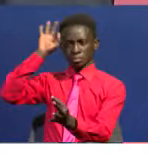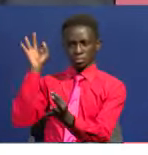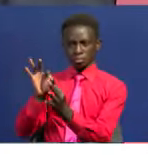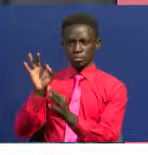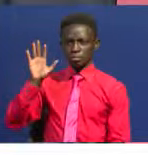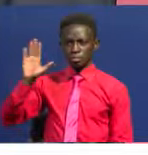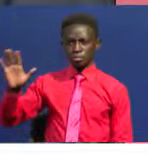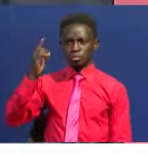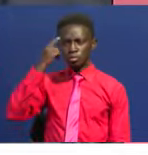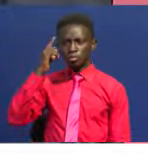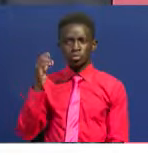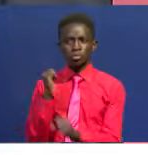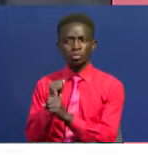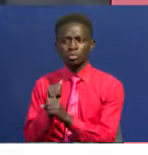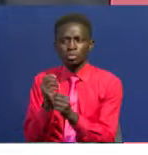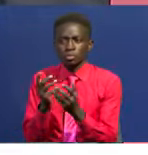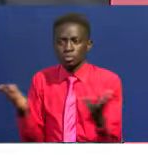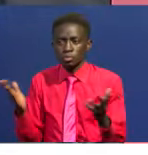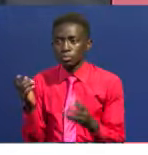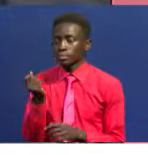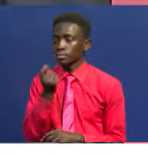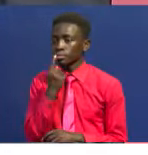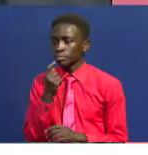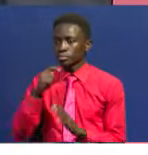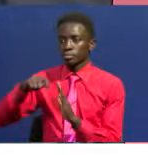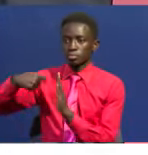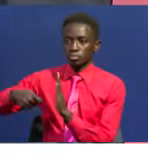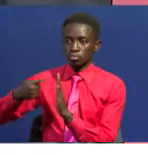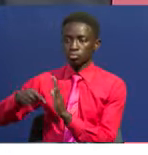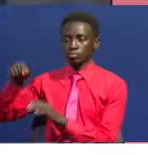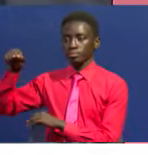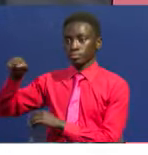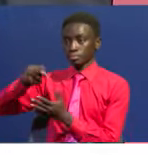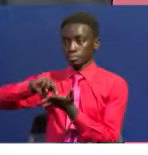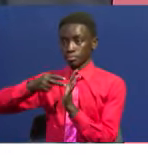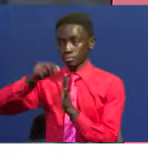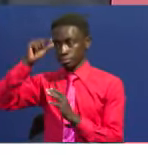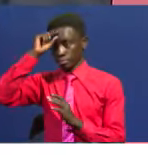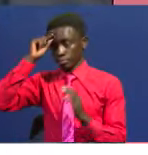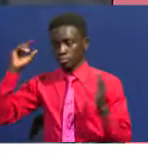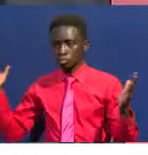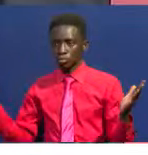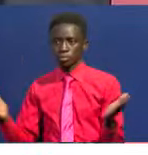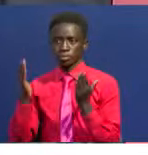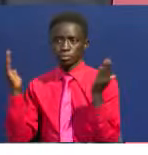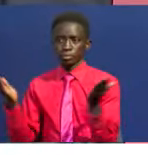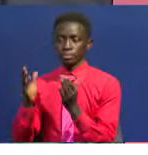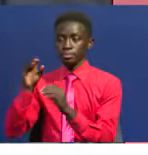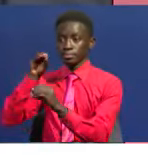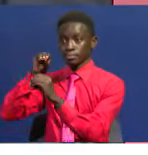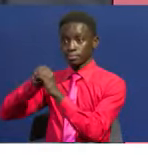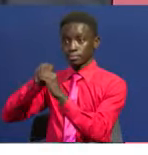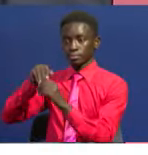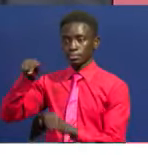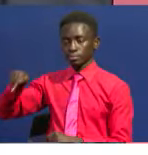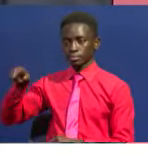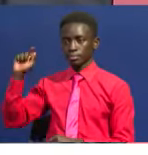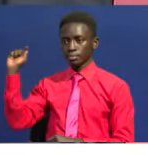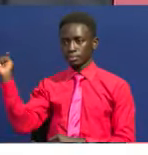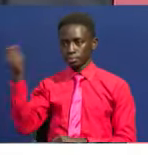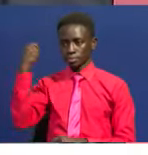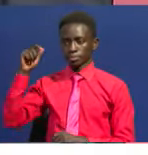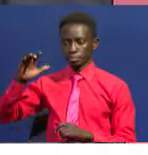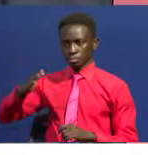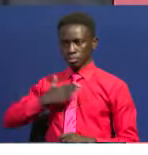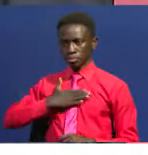pharmaceutical industries. That means the government is encouraging investments in the local production. We've also now made